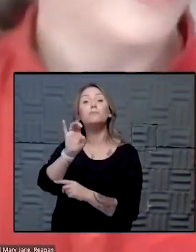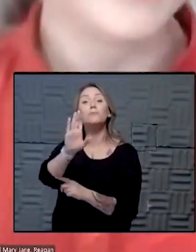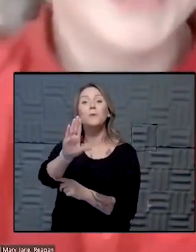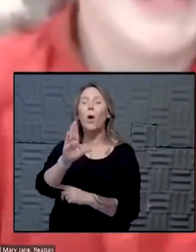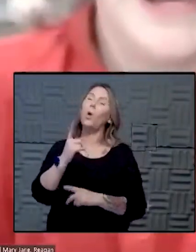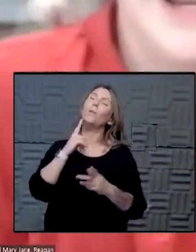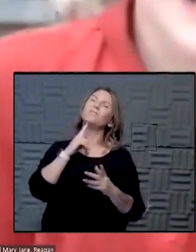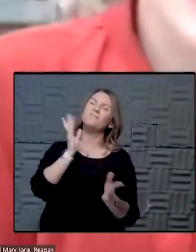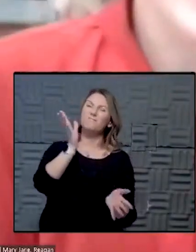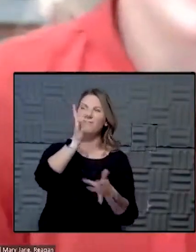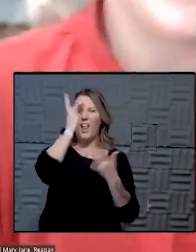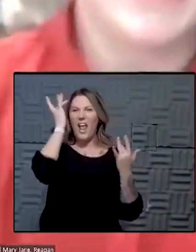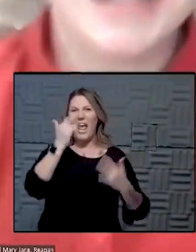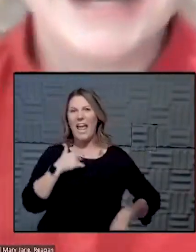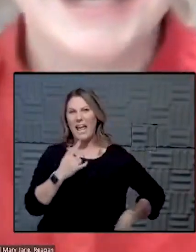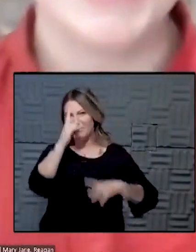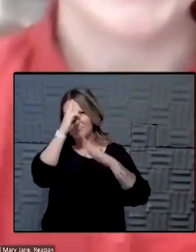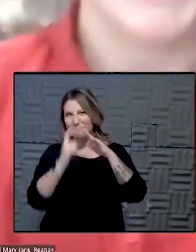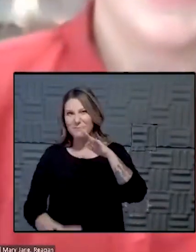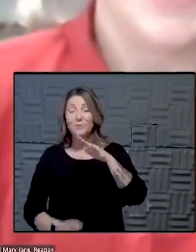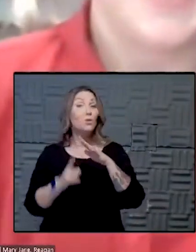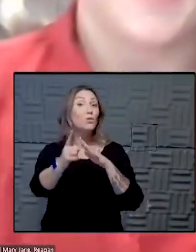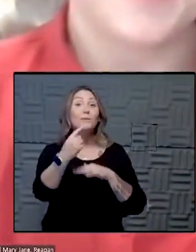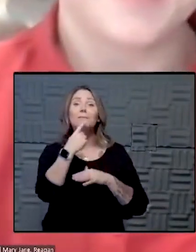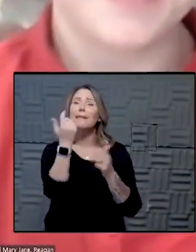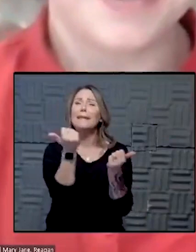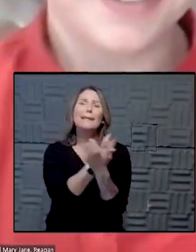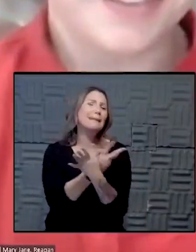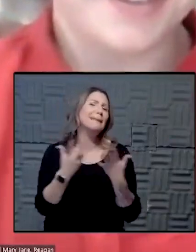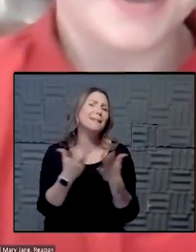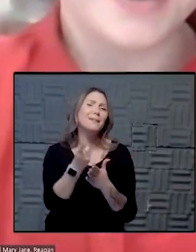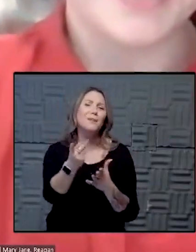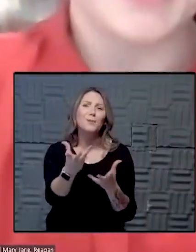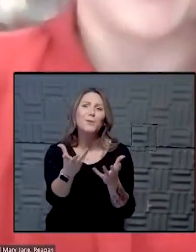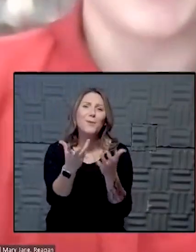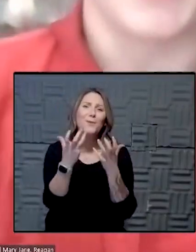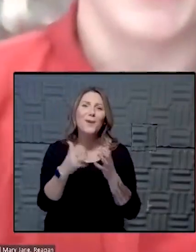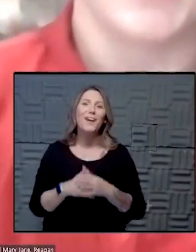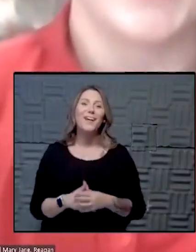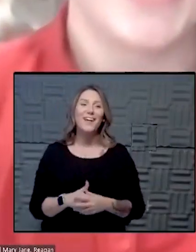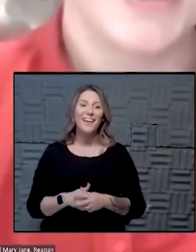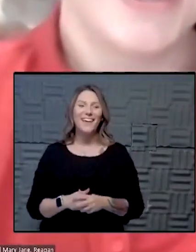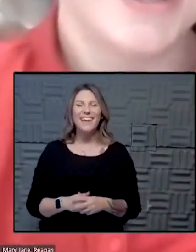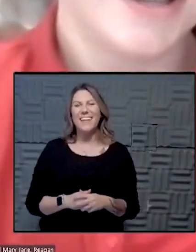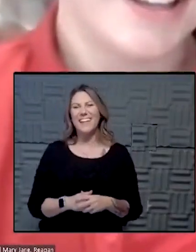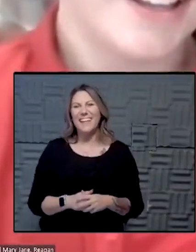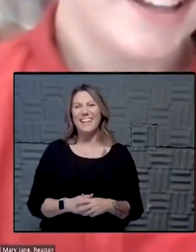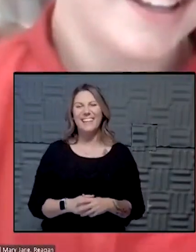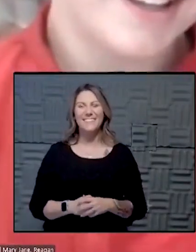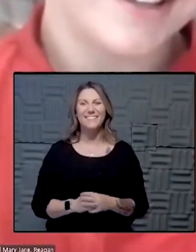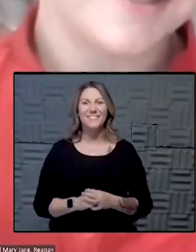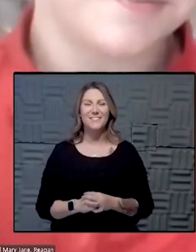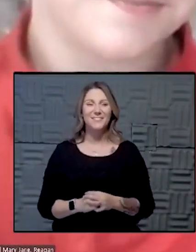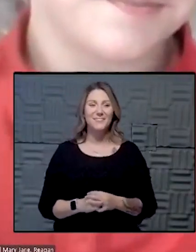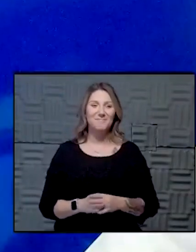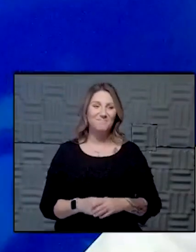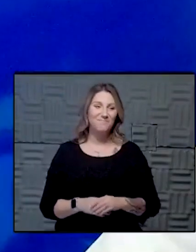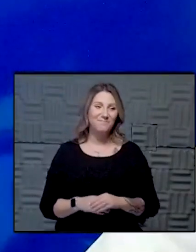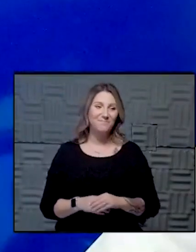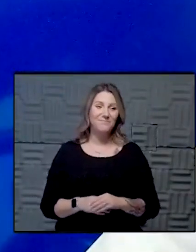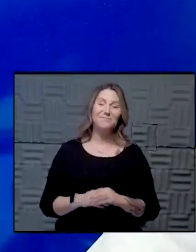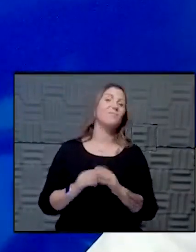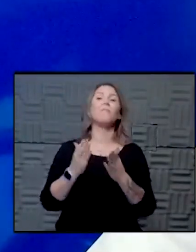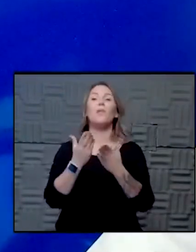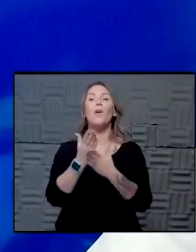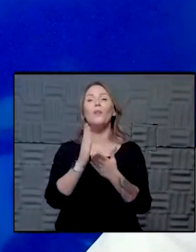never mind. I Never forgot mind. what it is. You can say anything you want. I don't mind. I've had kids. I get it. All